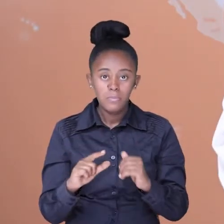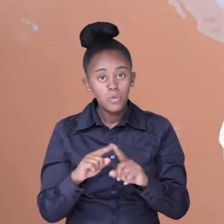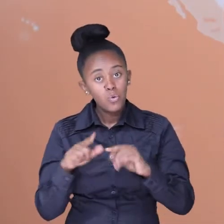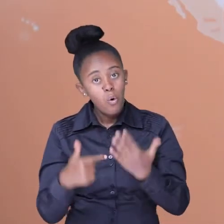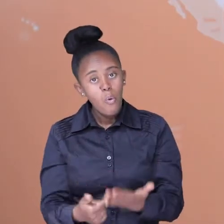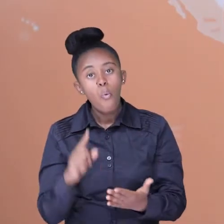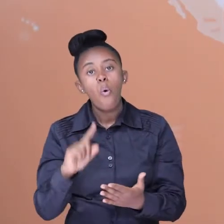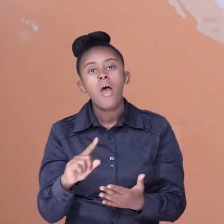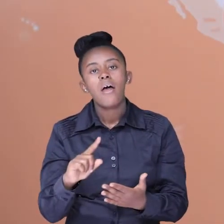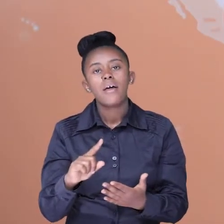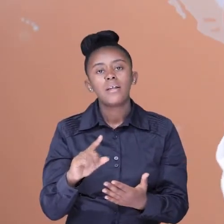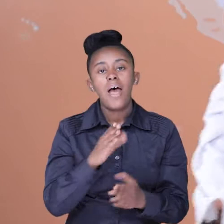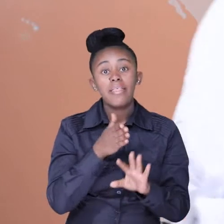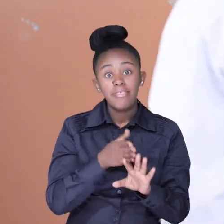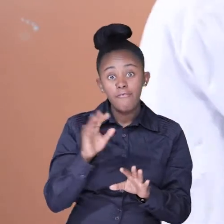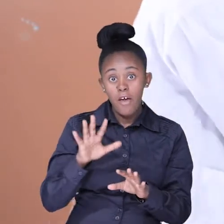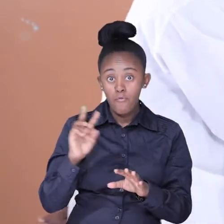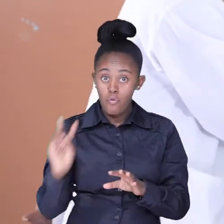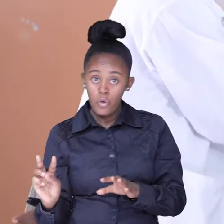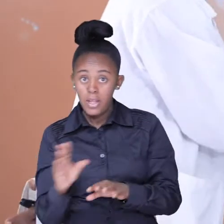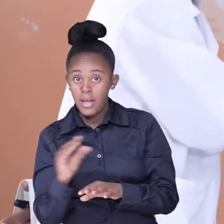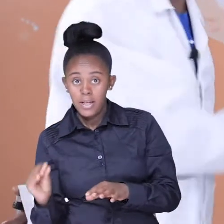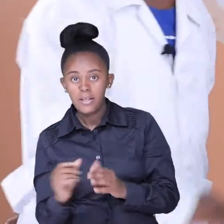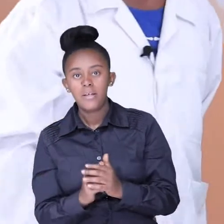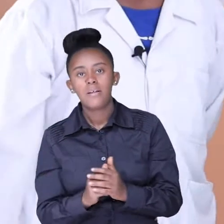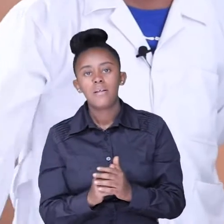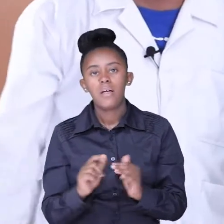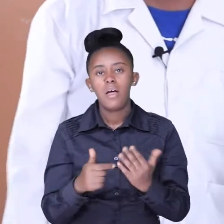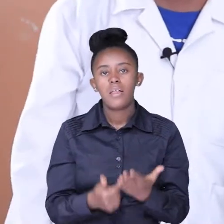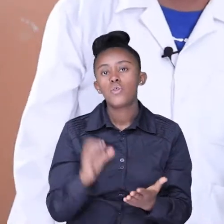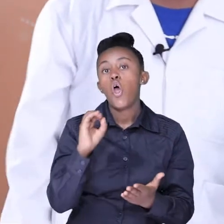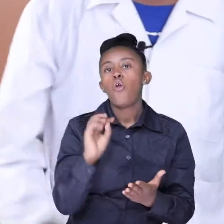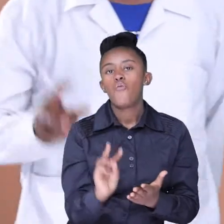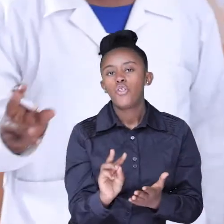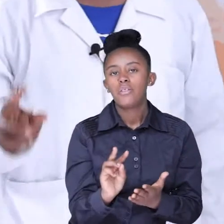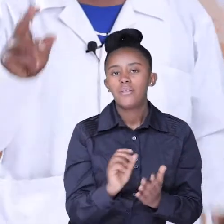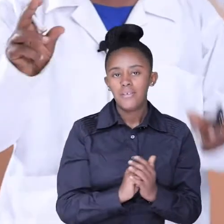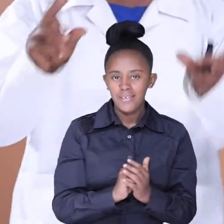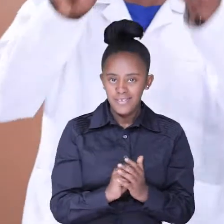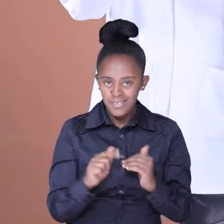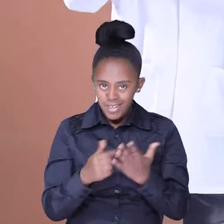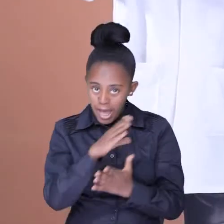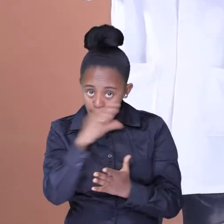one is at 5 volt and the other is leg take at 0 volt. We say that AND gate is connected by 2